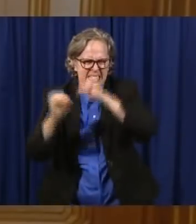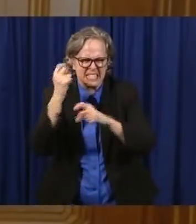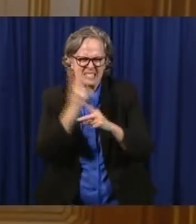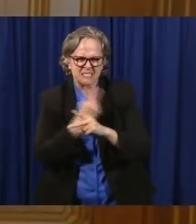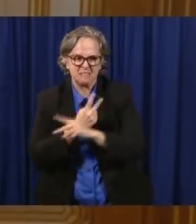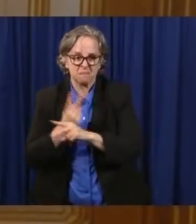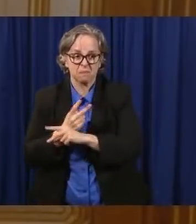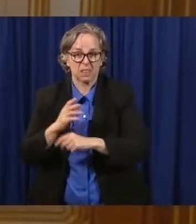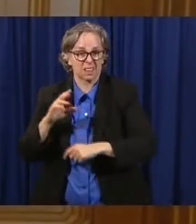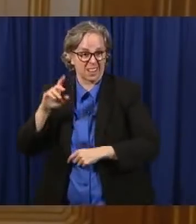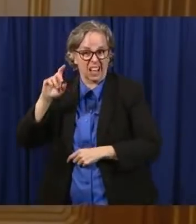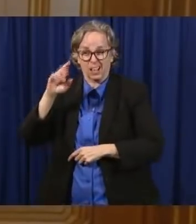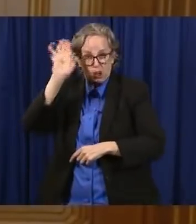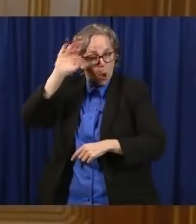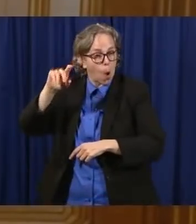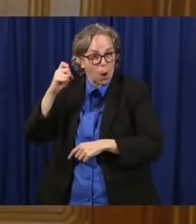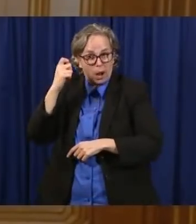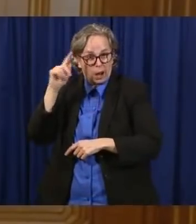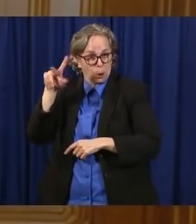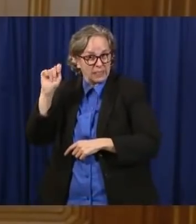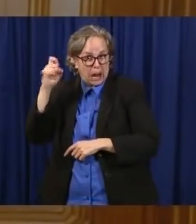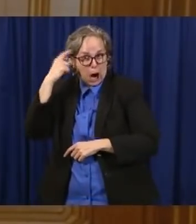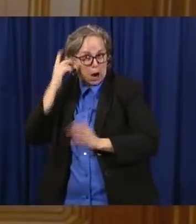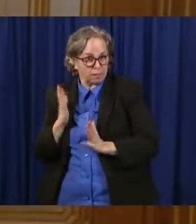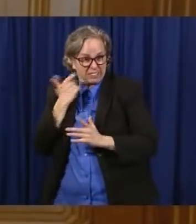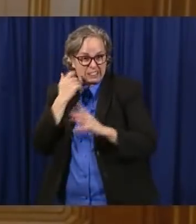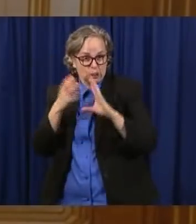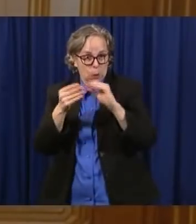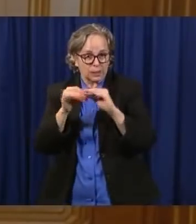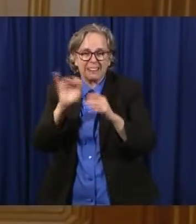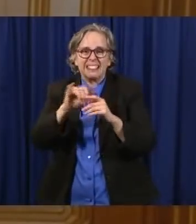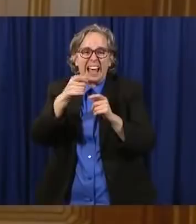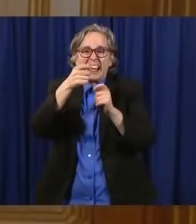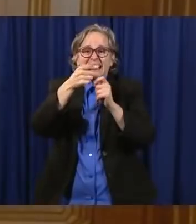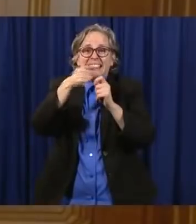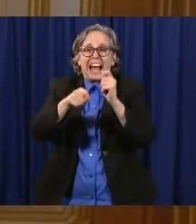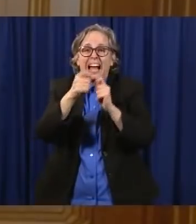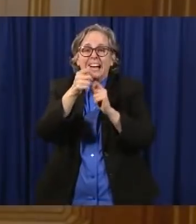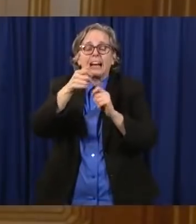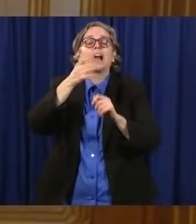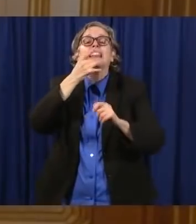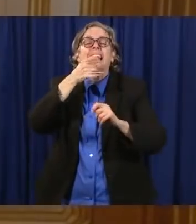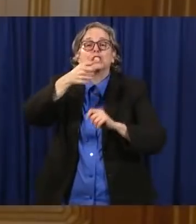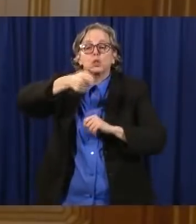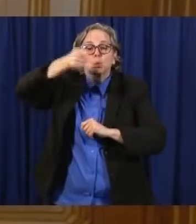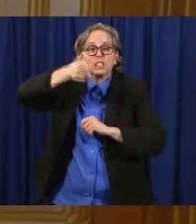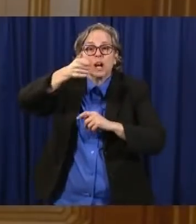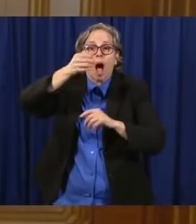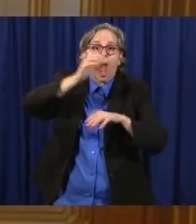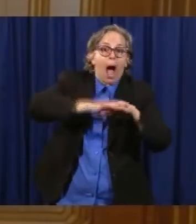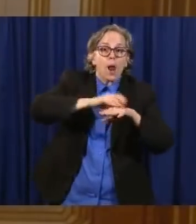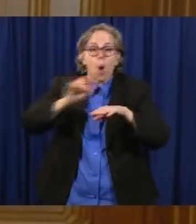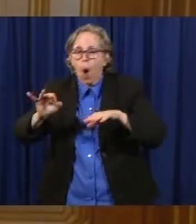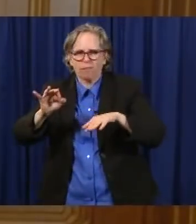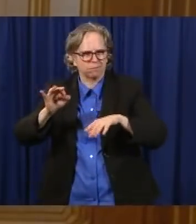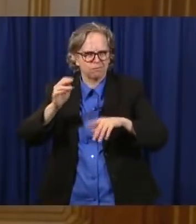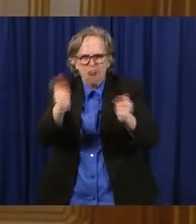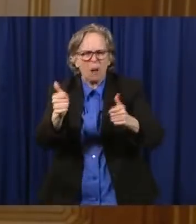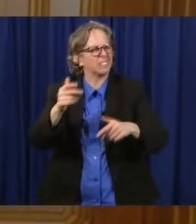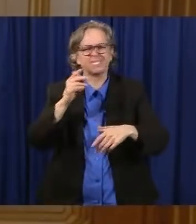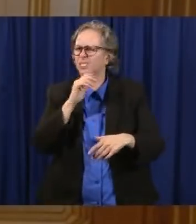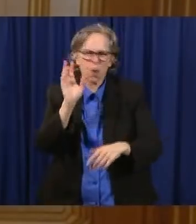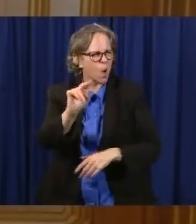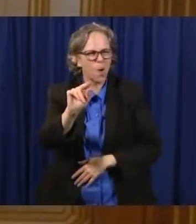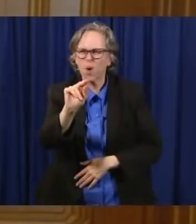overnight. But we're working on a fairly sophisticated plan. It's